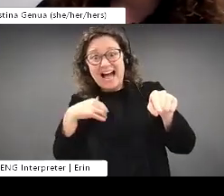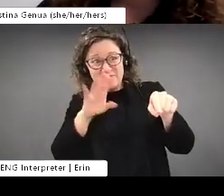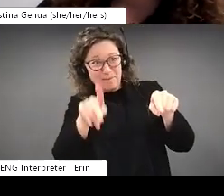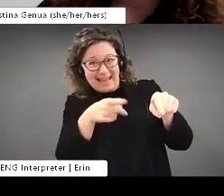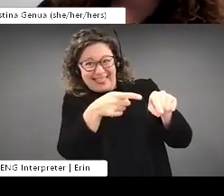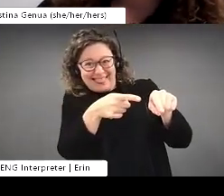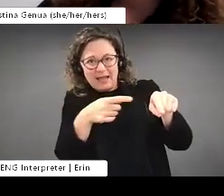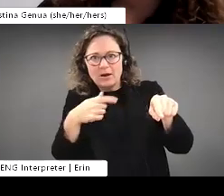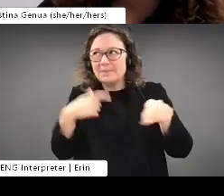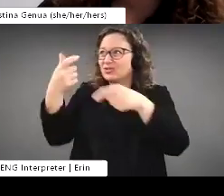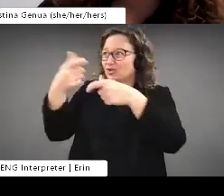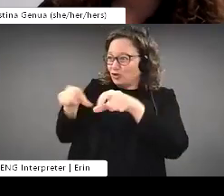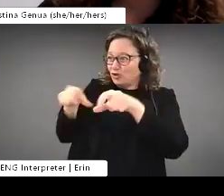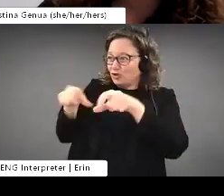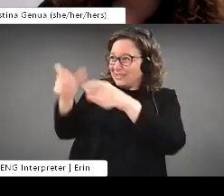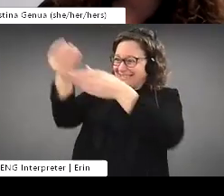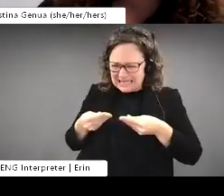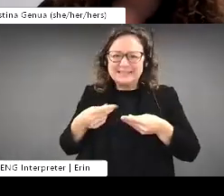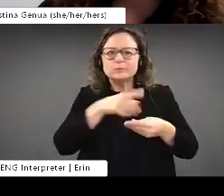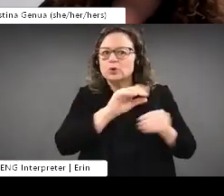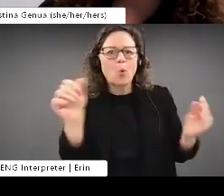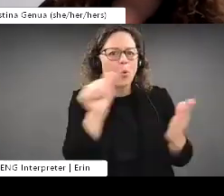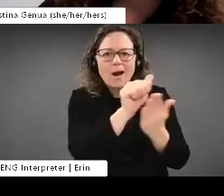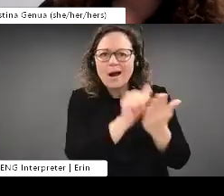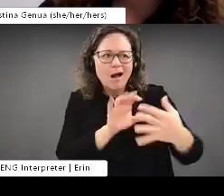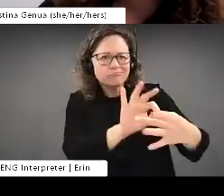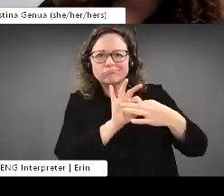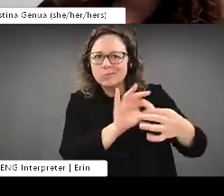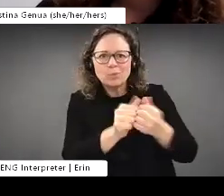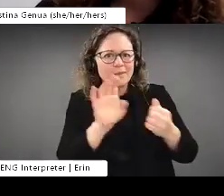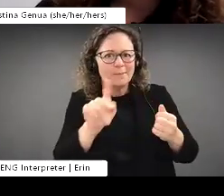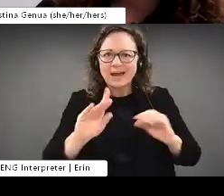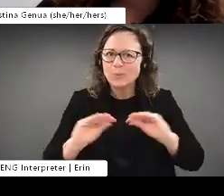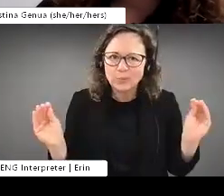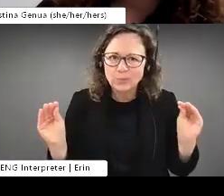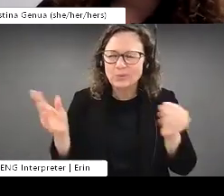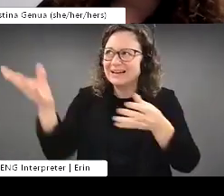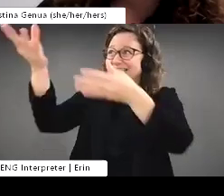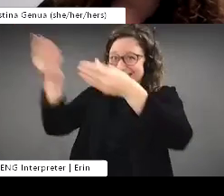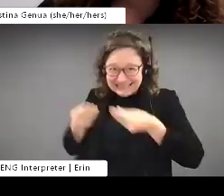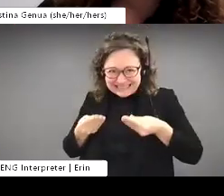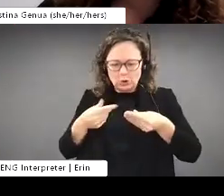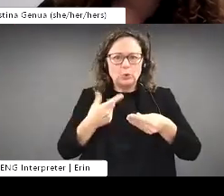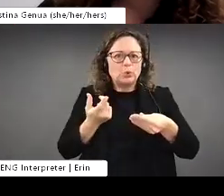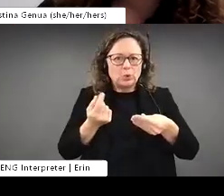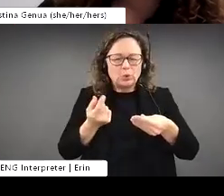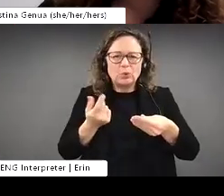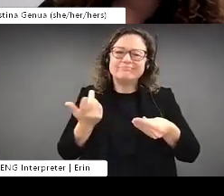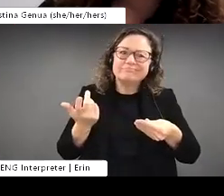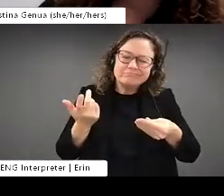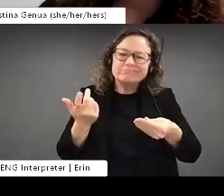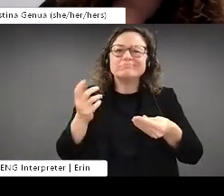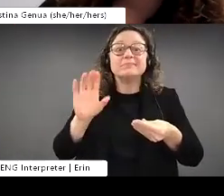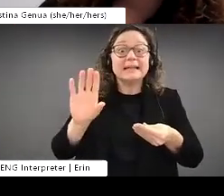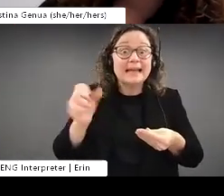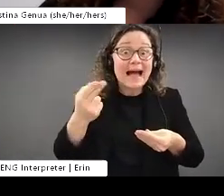he can cash his check there because he doesn't have an account at that bank. So Tenzin has gone to a cash store before to get a